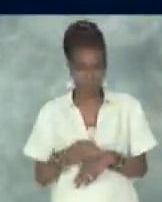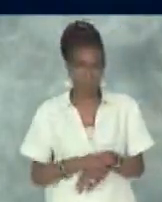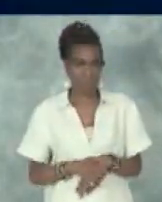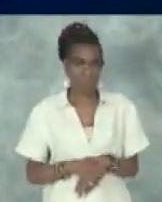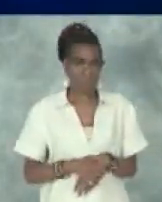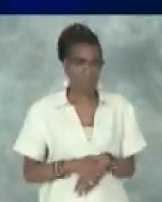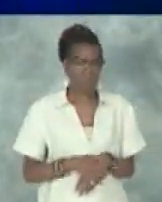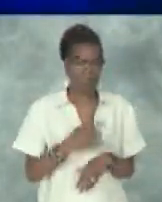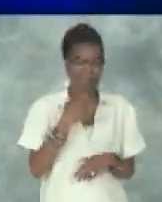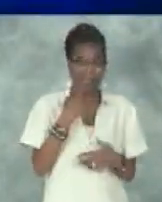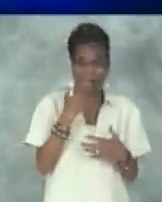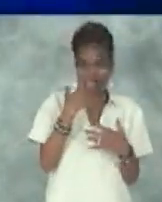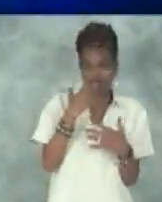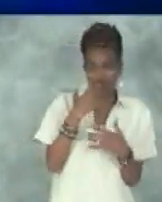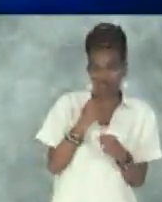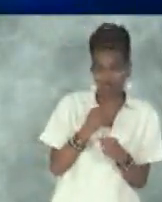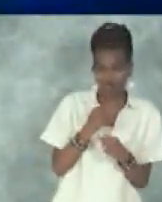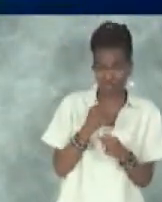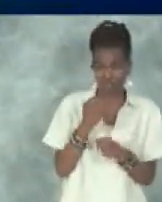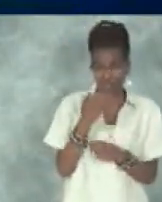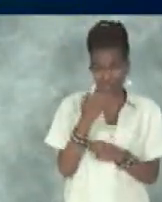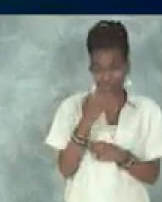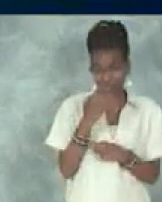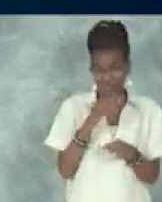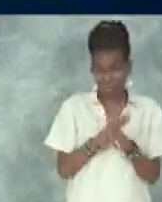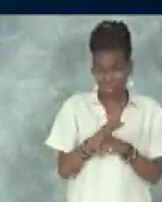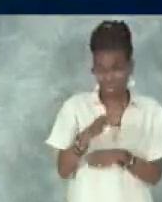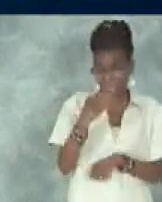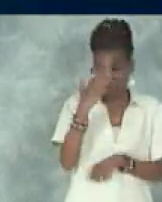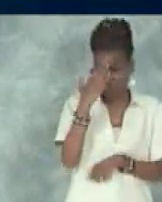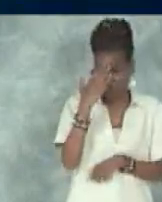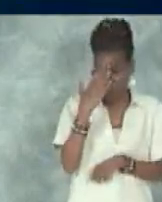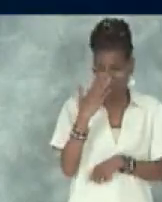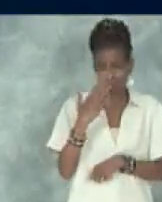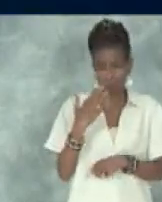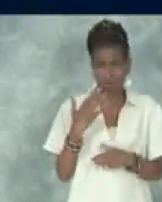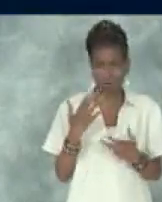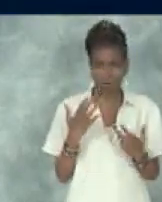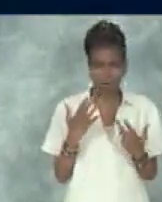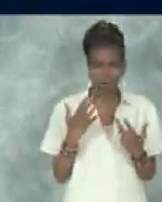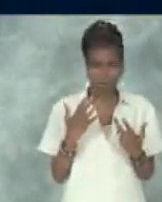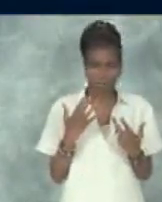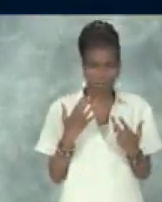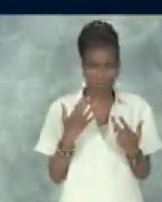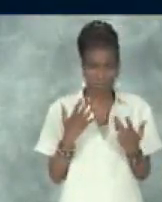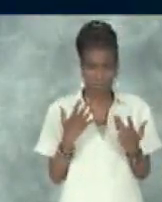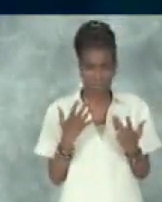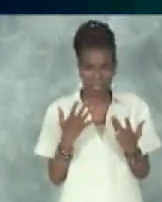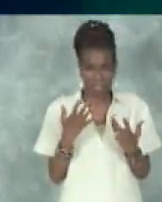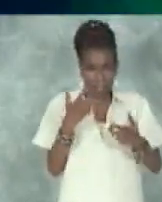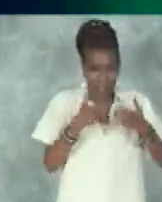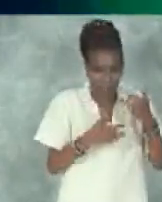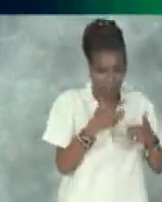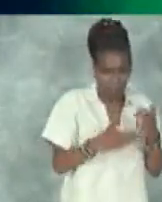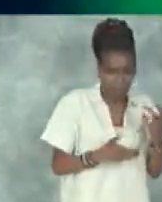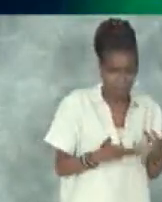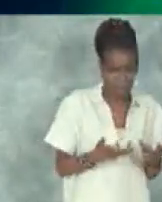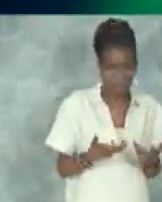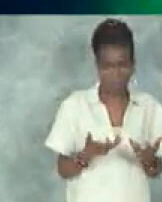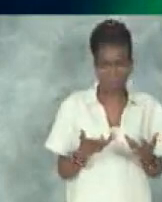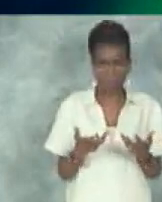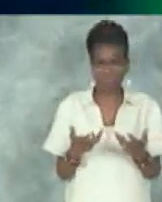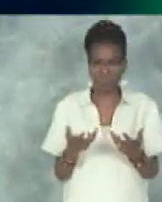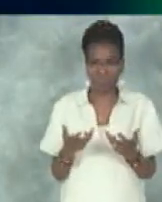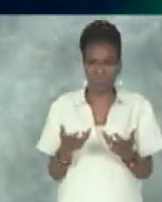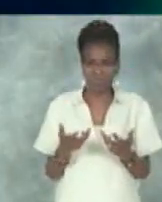And I trusted you enough to know that we acknowledge the textual problems of the canonization